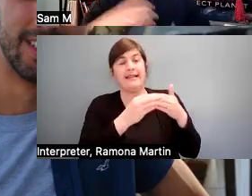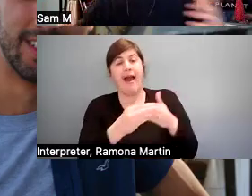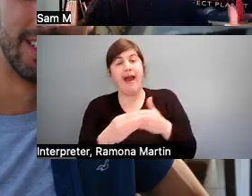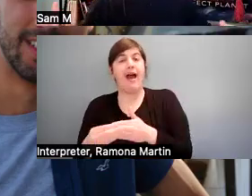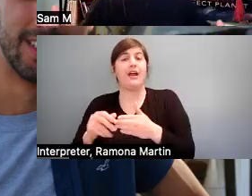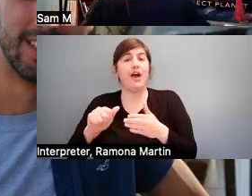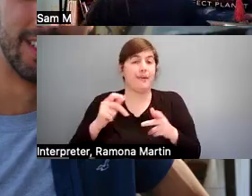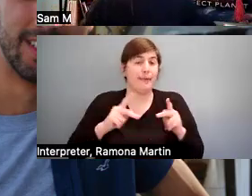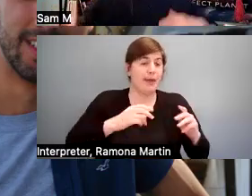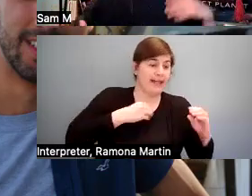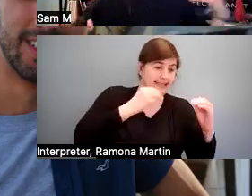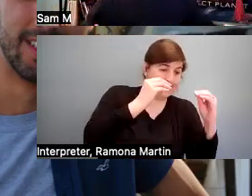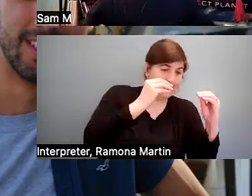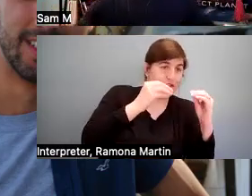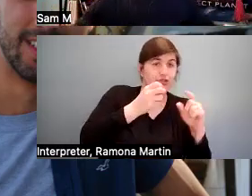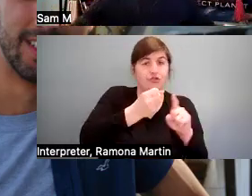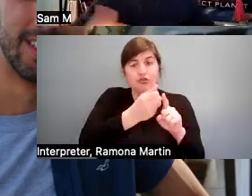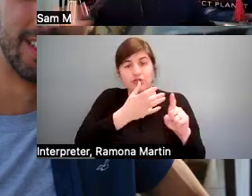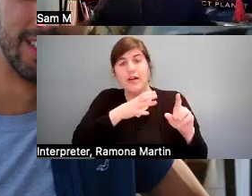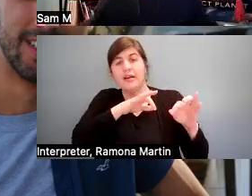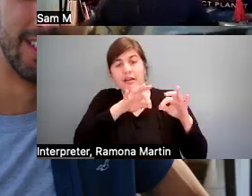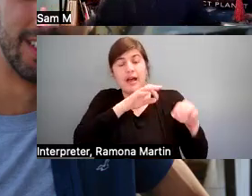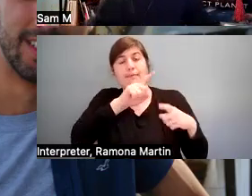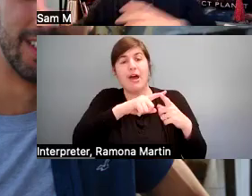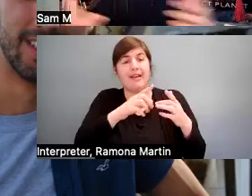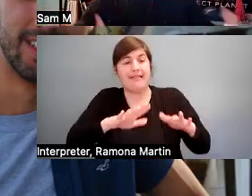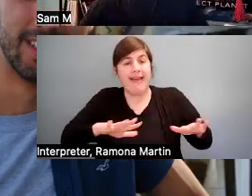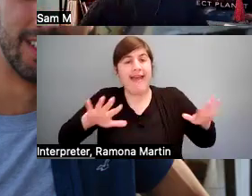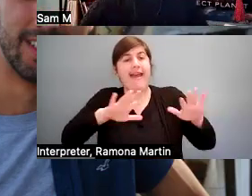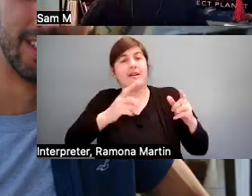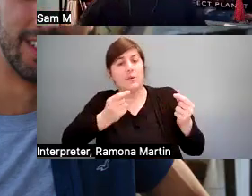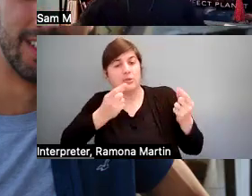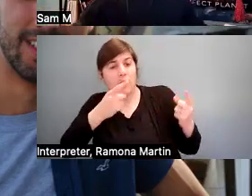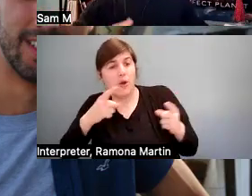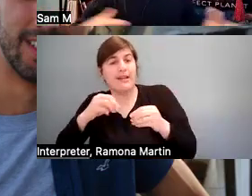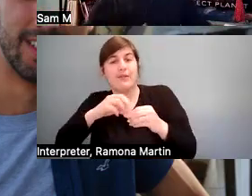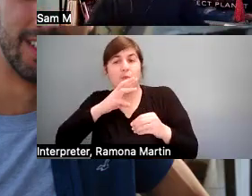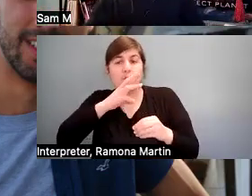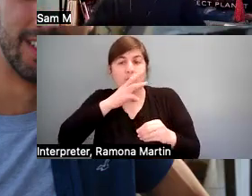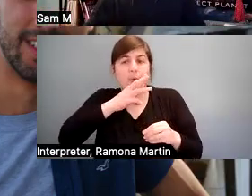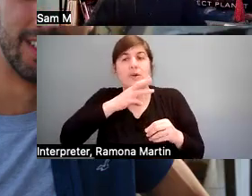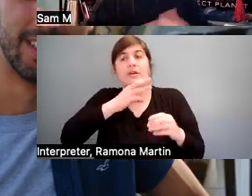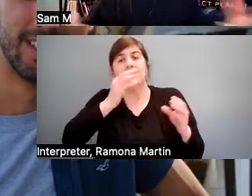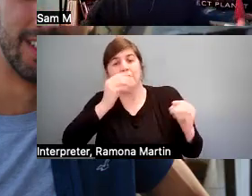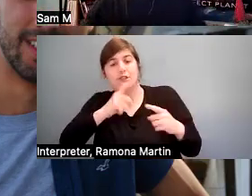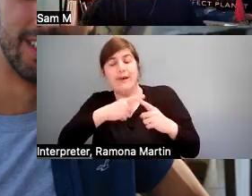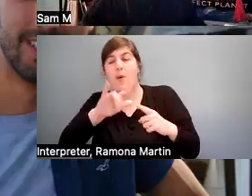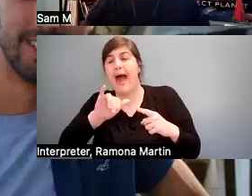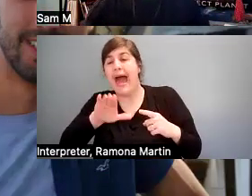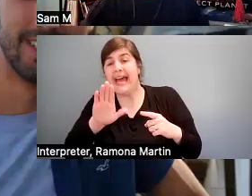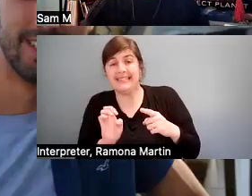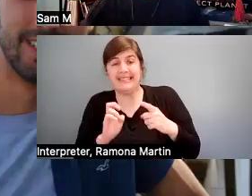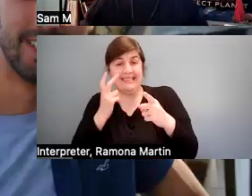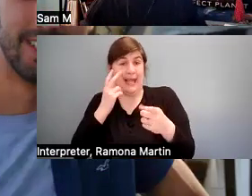So I teach them about the geology, about the landscapes, what's going on in the water, about the ice. And as you see from one